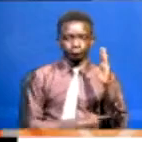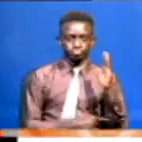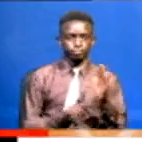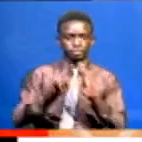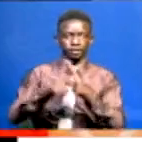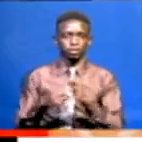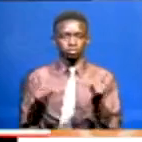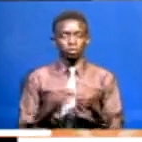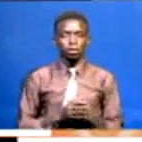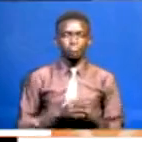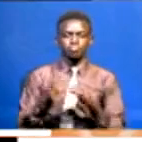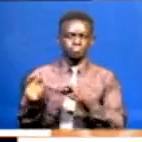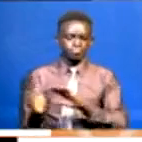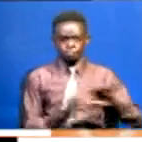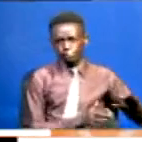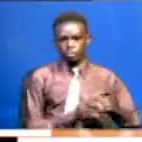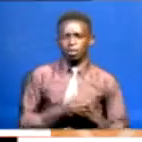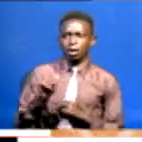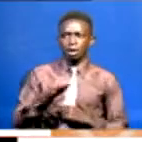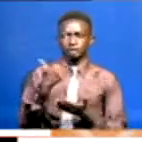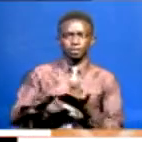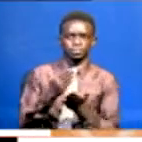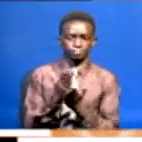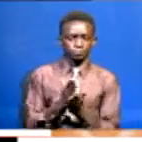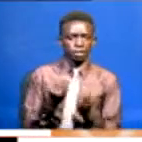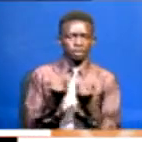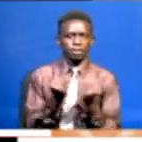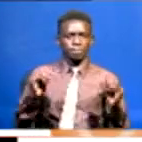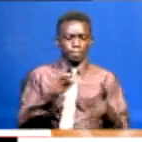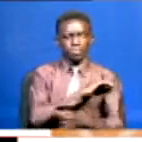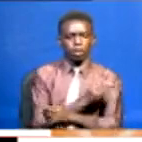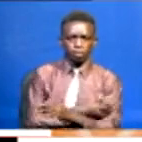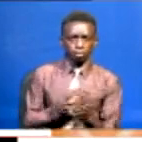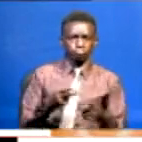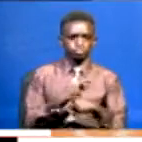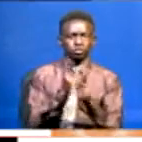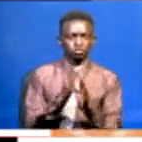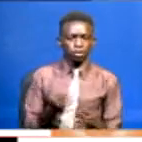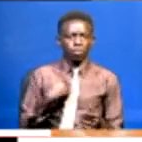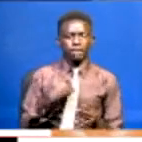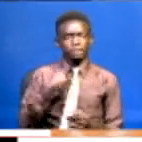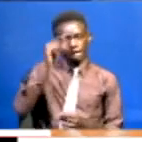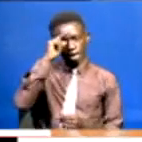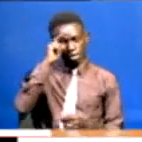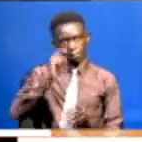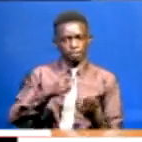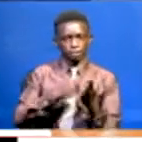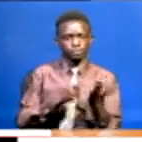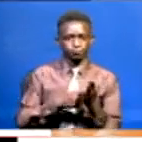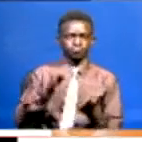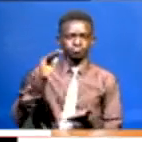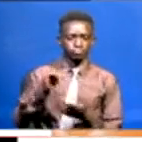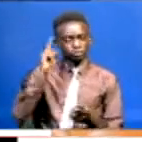Section of independent power producers now want the government to review taxation of their inputs to allow them to